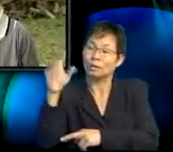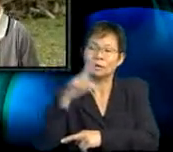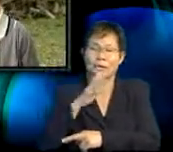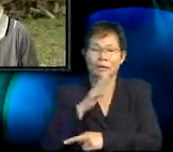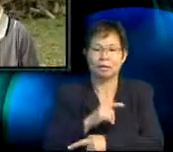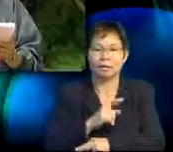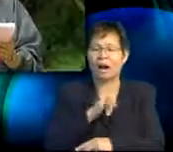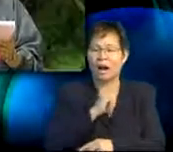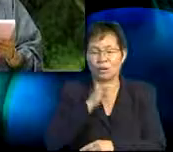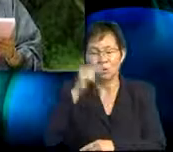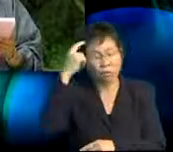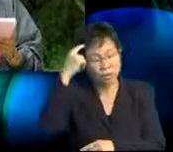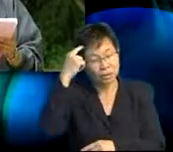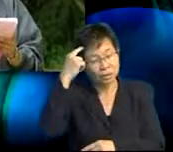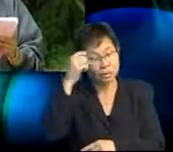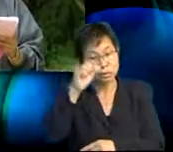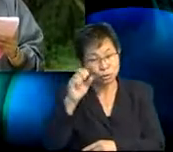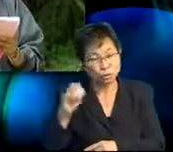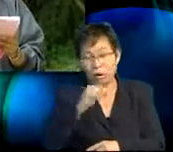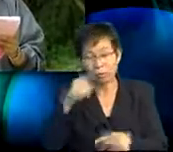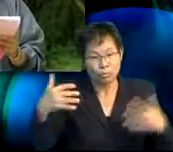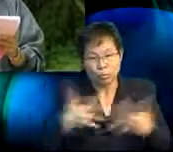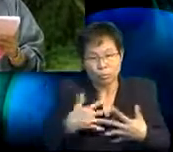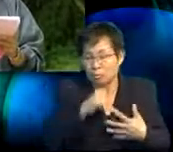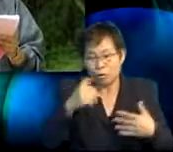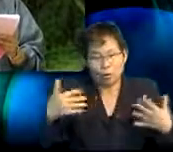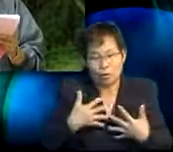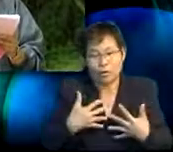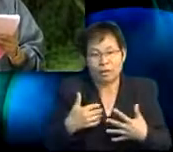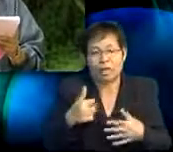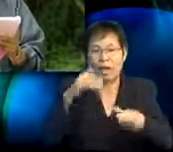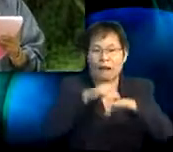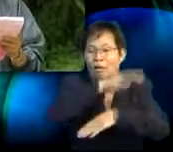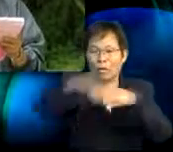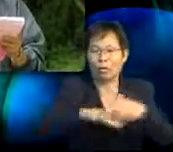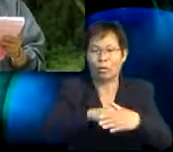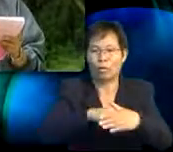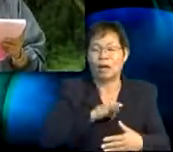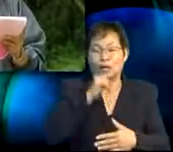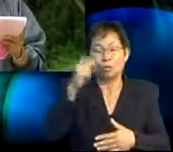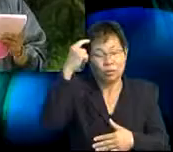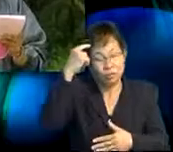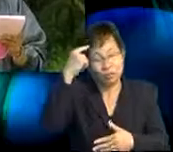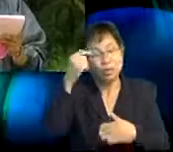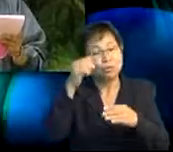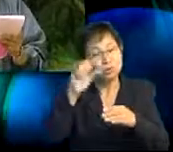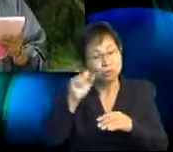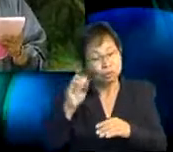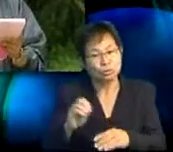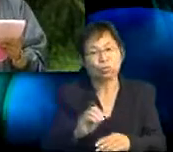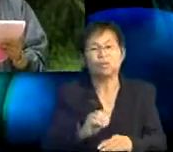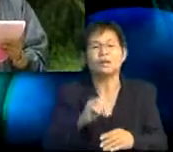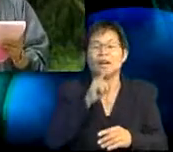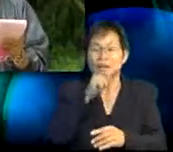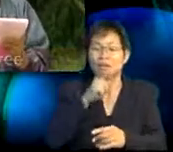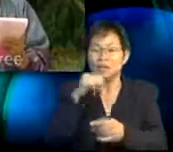all. When Isaac said, "No, I don't think so," he was actually disagreeing with Nawal.